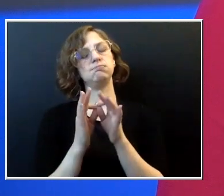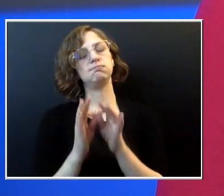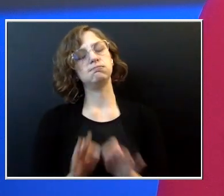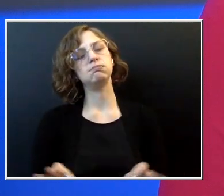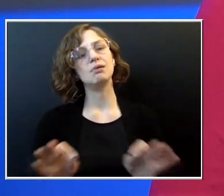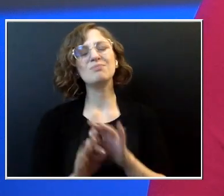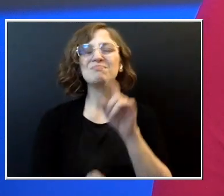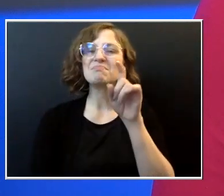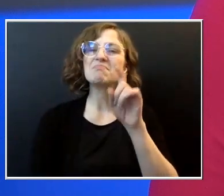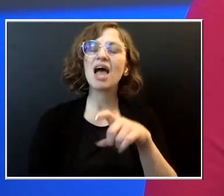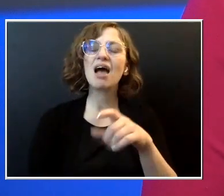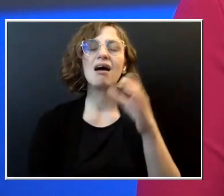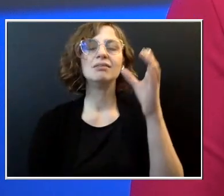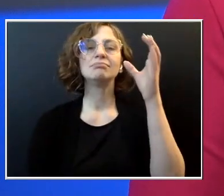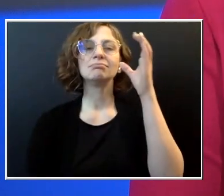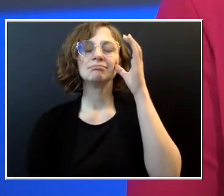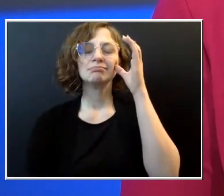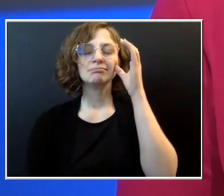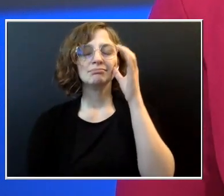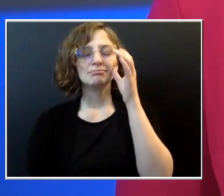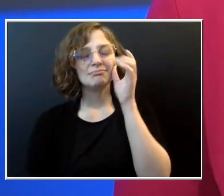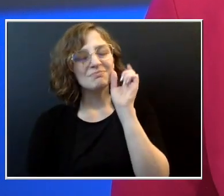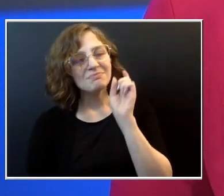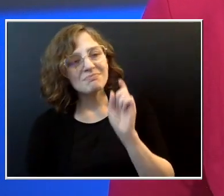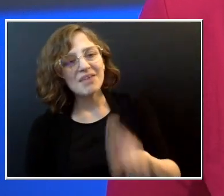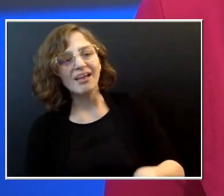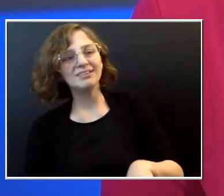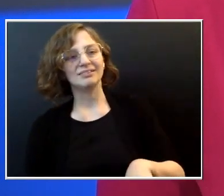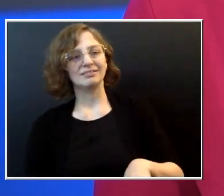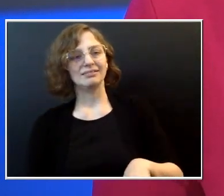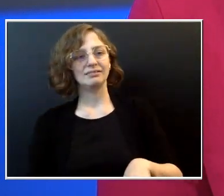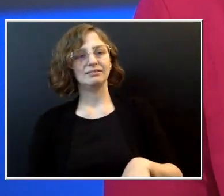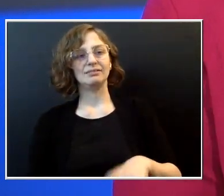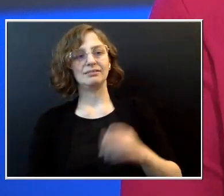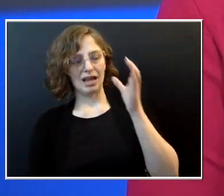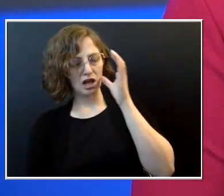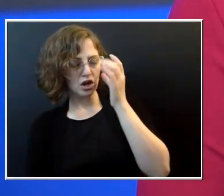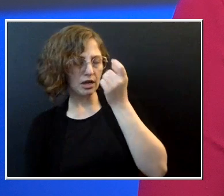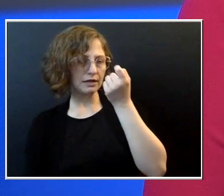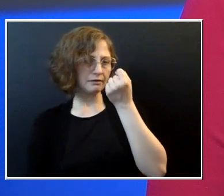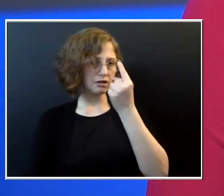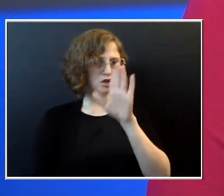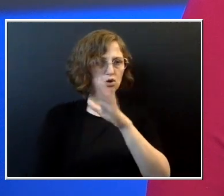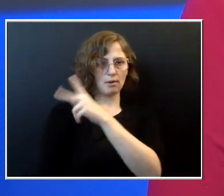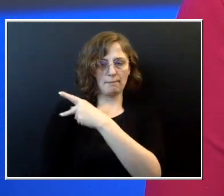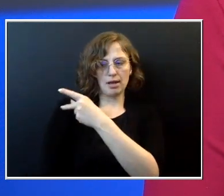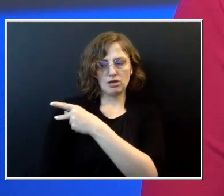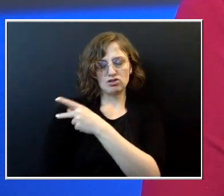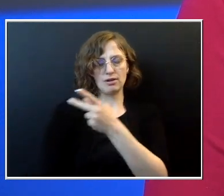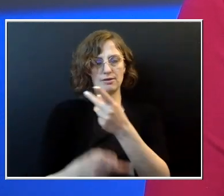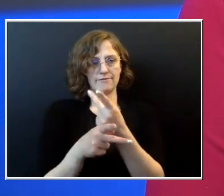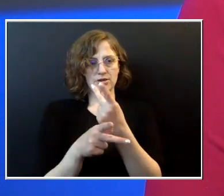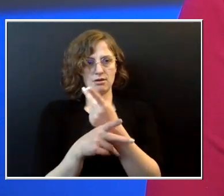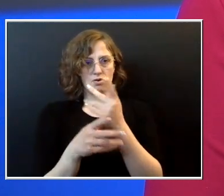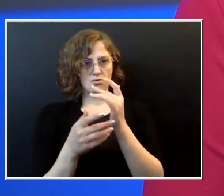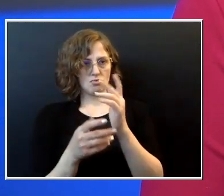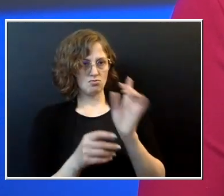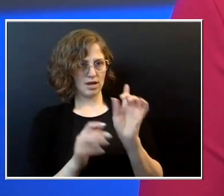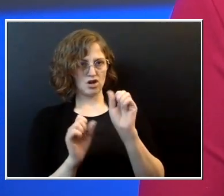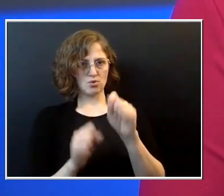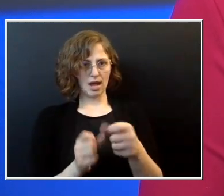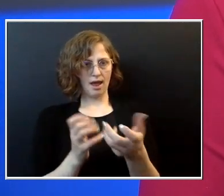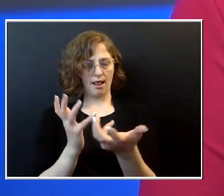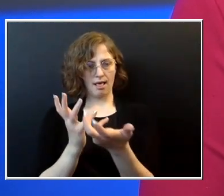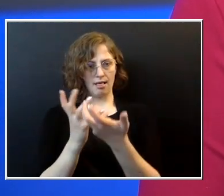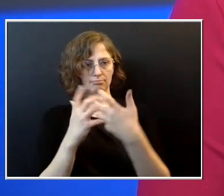and hearing and understanding until you kind of get to that point where you know where you can open the door. And then on the part of the patient, I think the patient